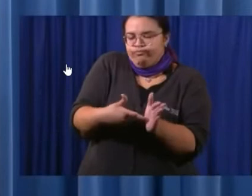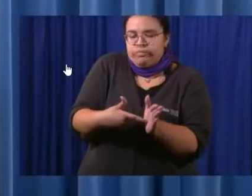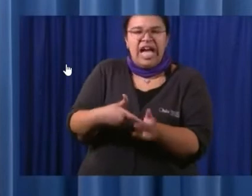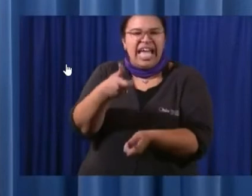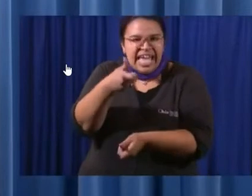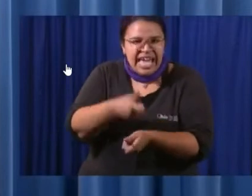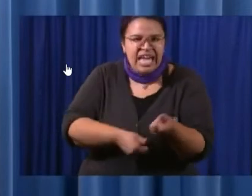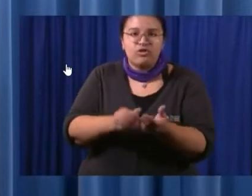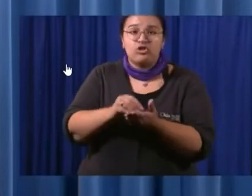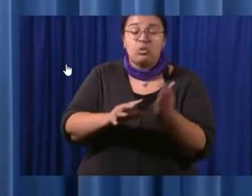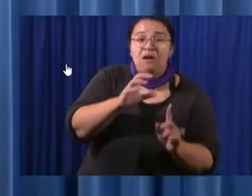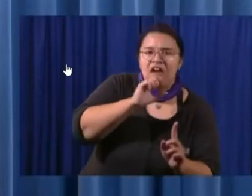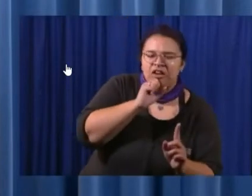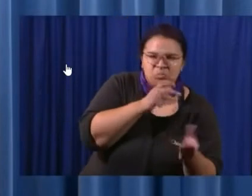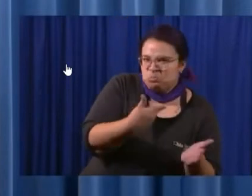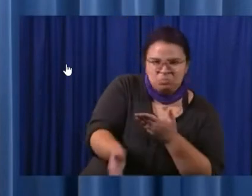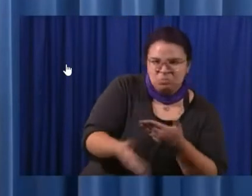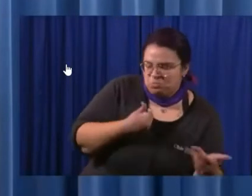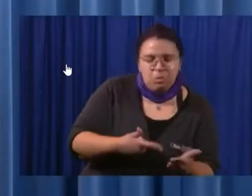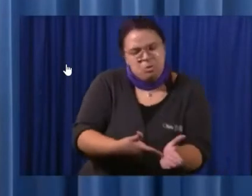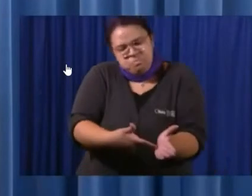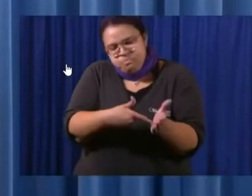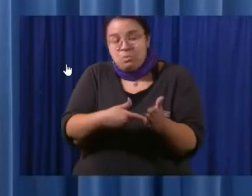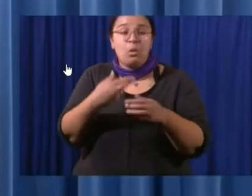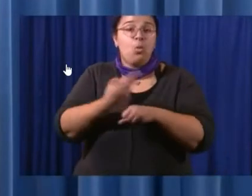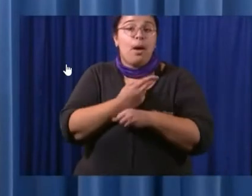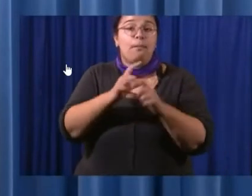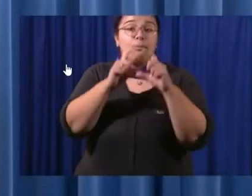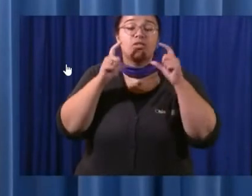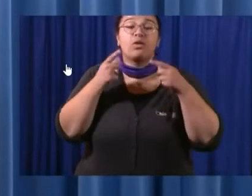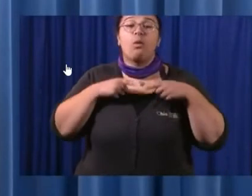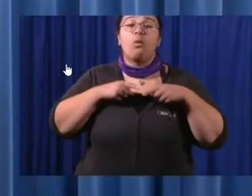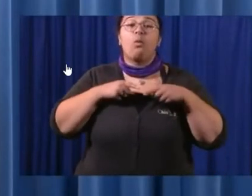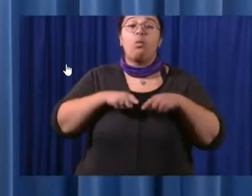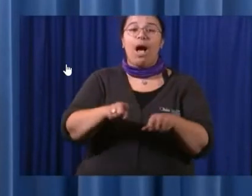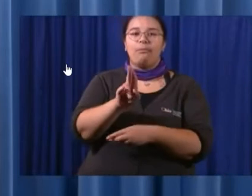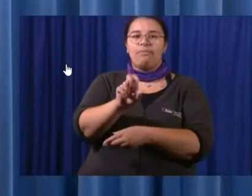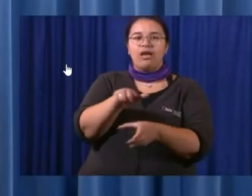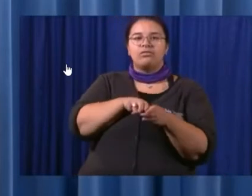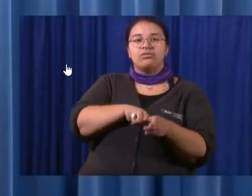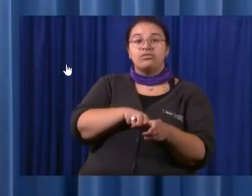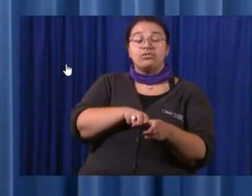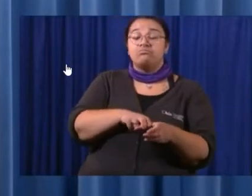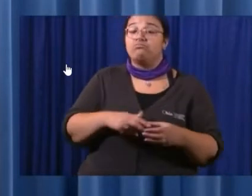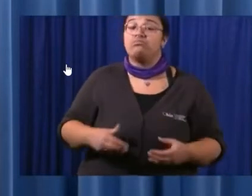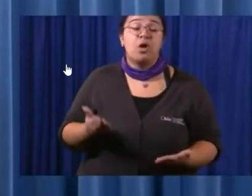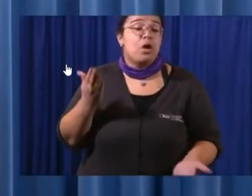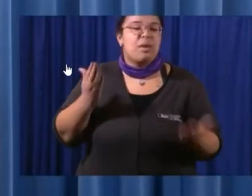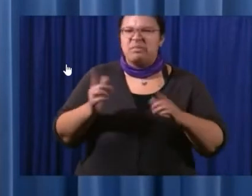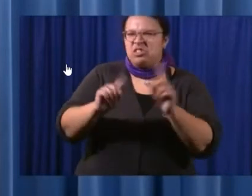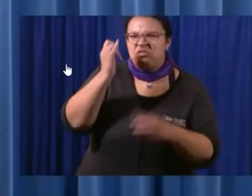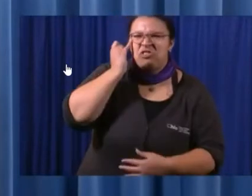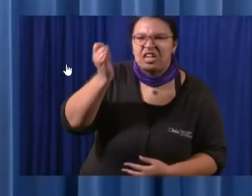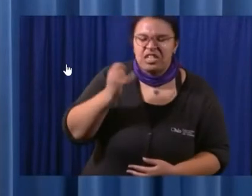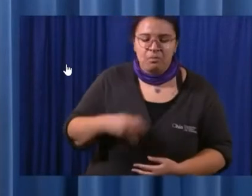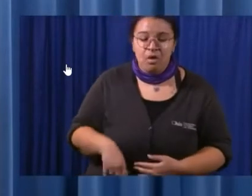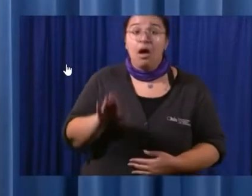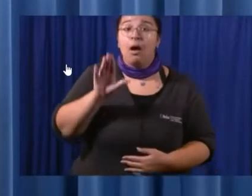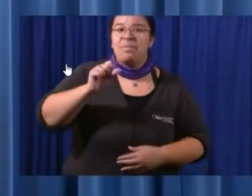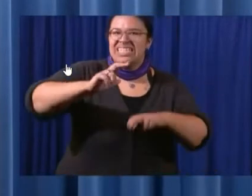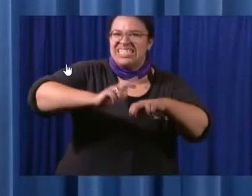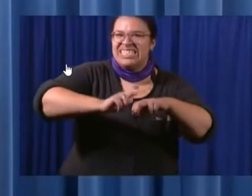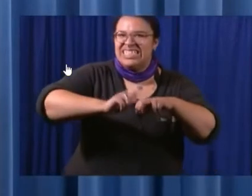the bus. It may be assigned seats on a bus. It may be that you're assigned,